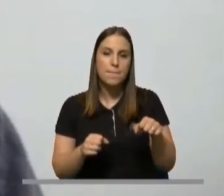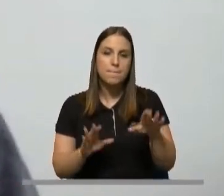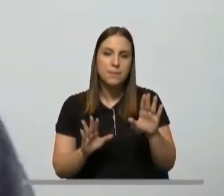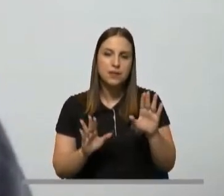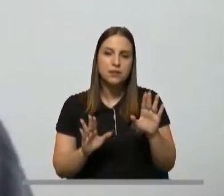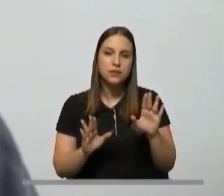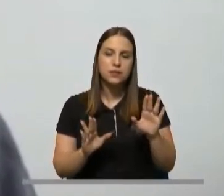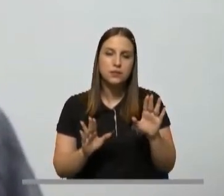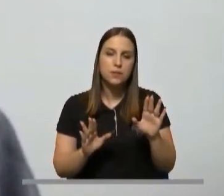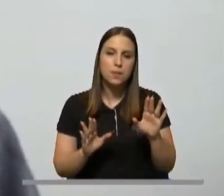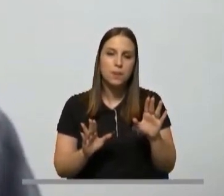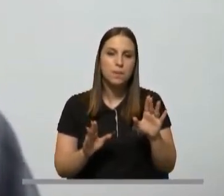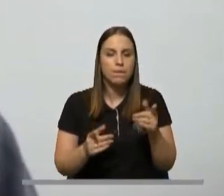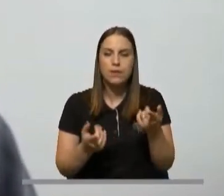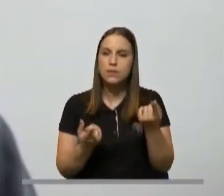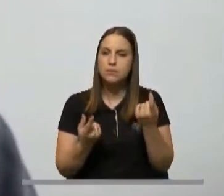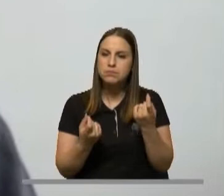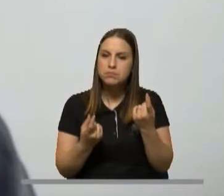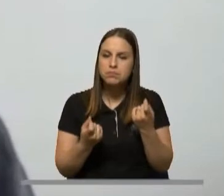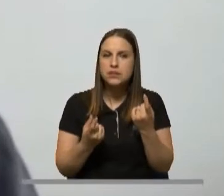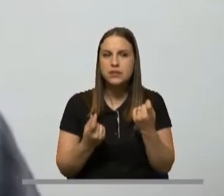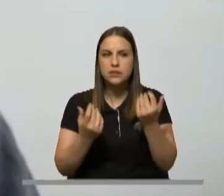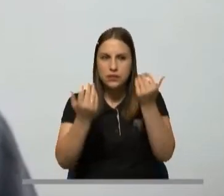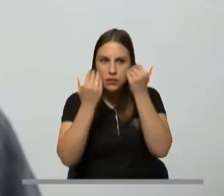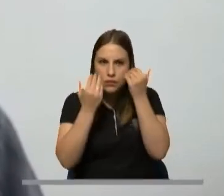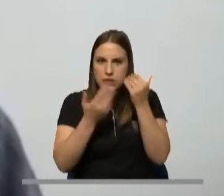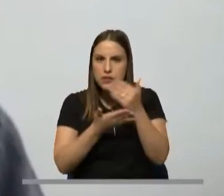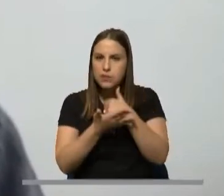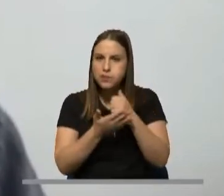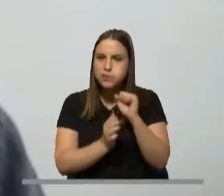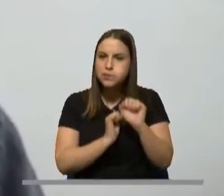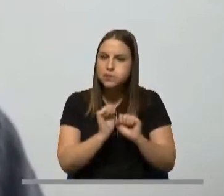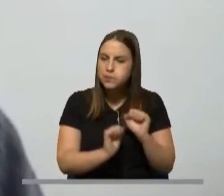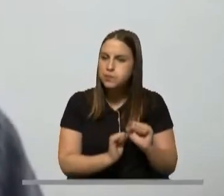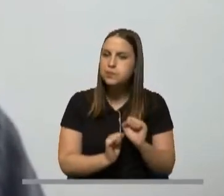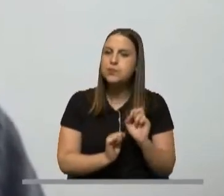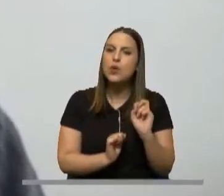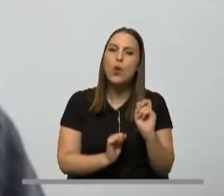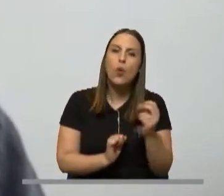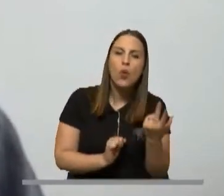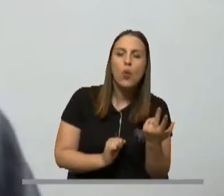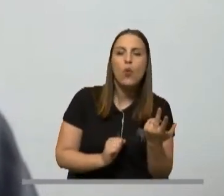those requiring data or precision in the measurement or